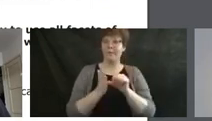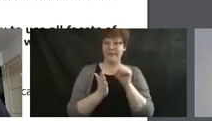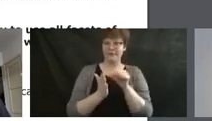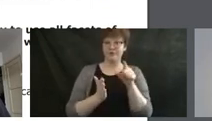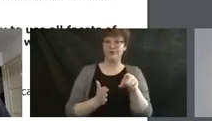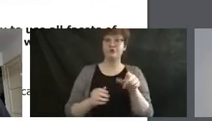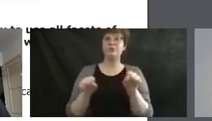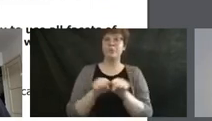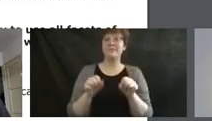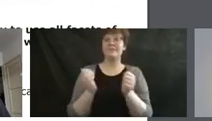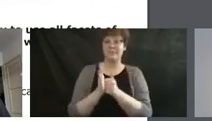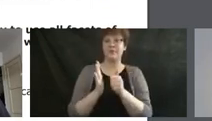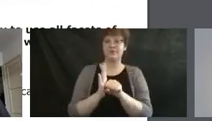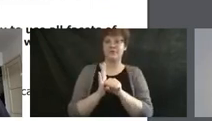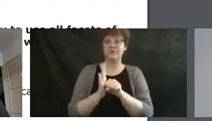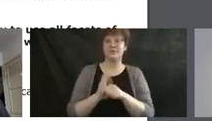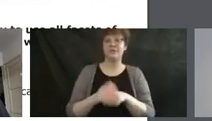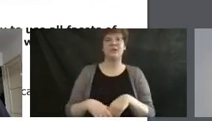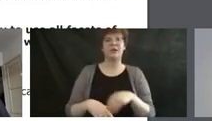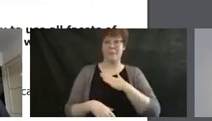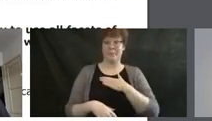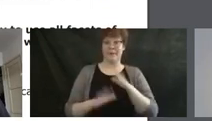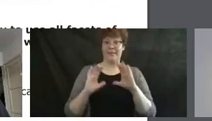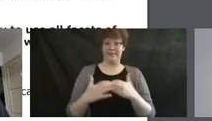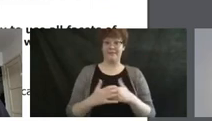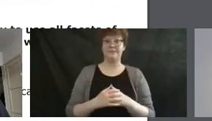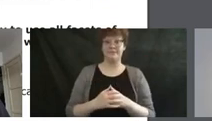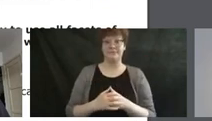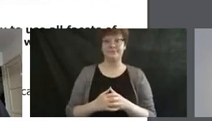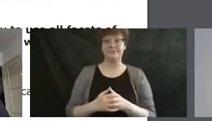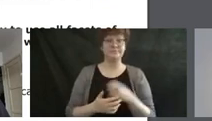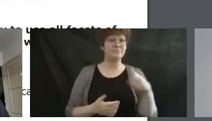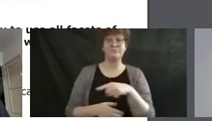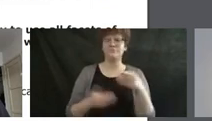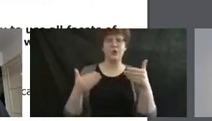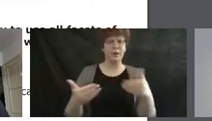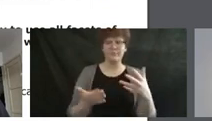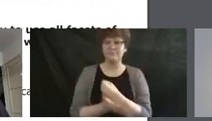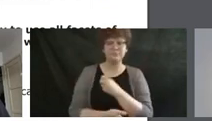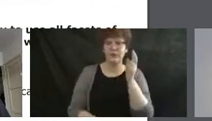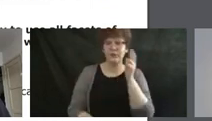samples of Kirk's classes that you're welcome to look at.